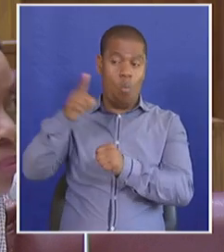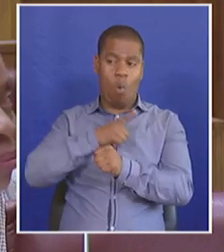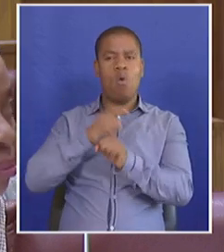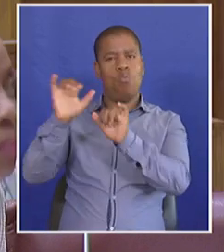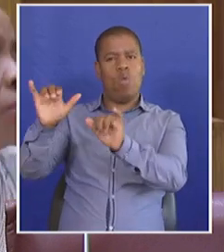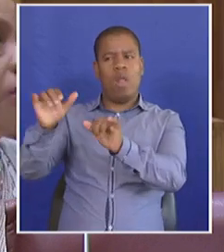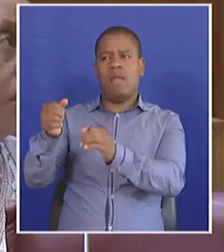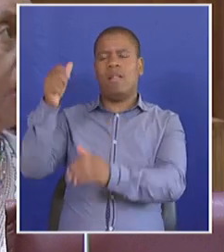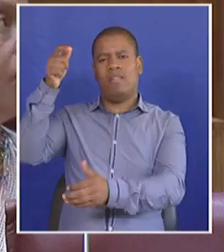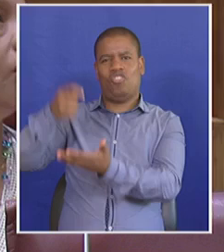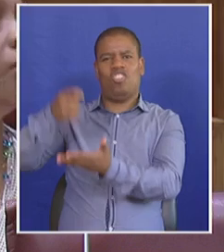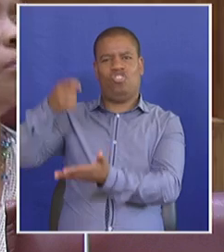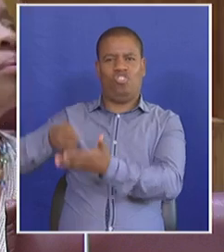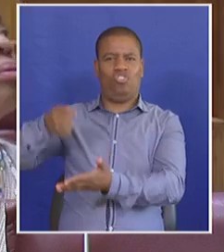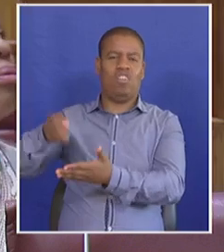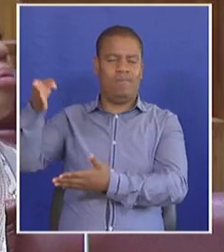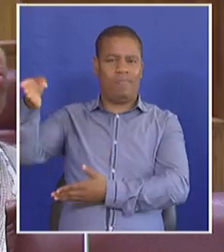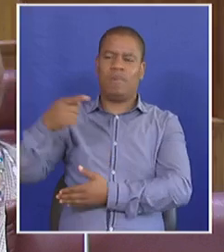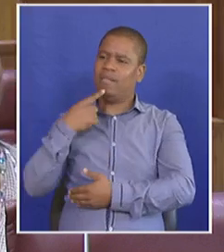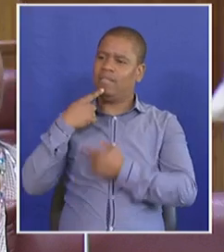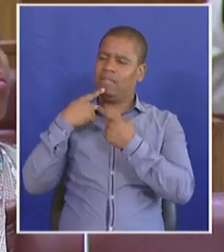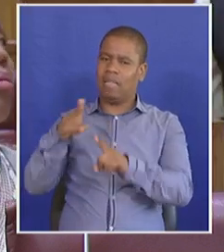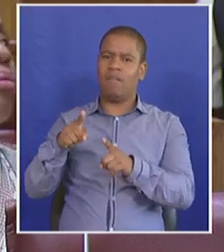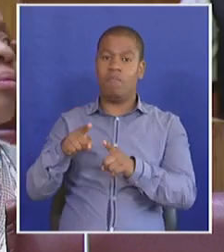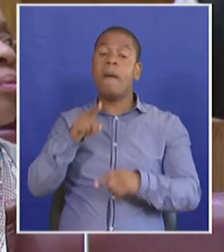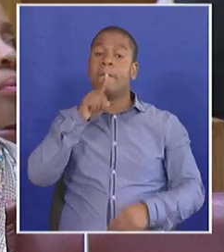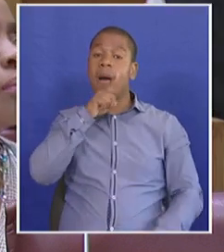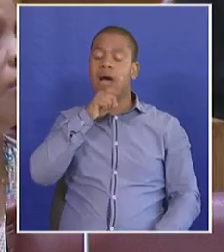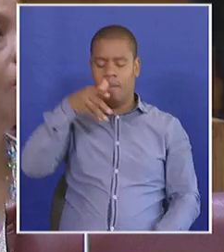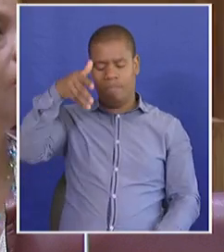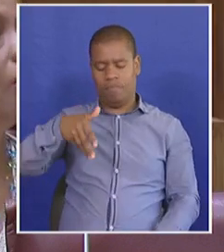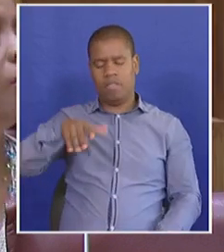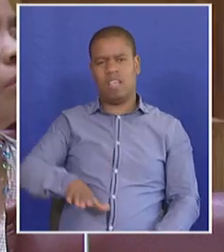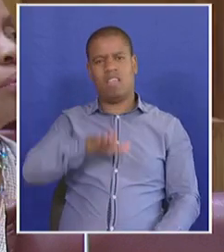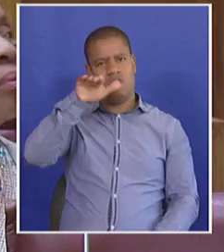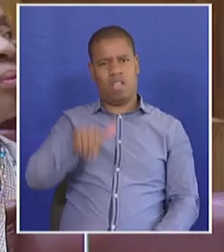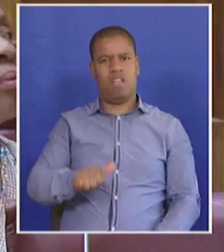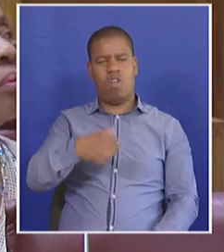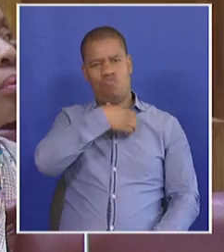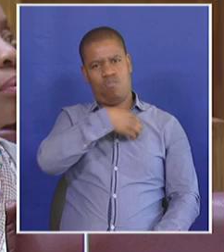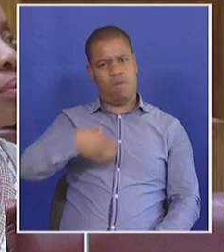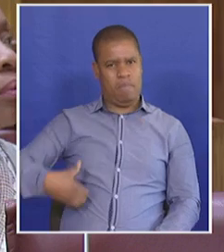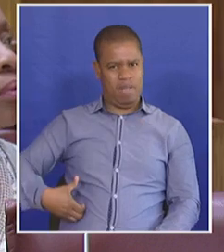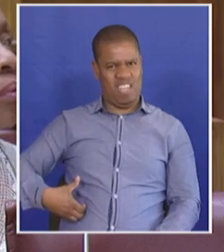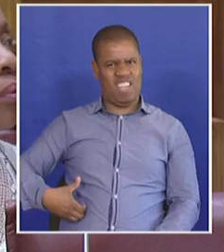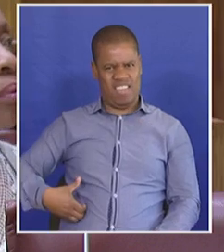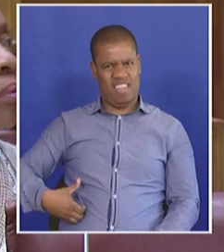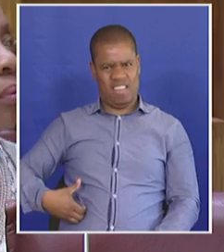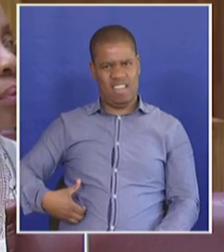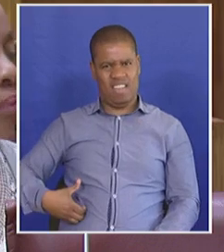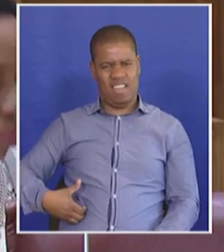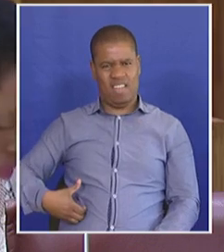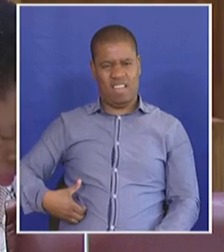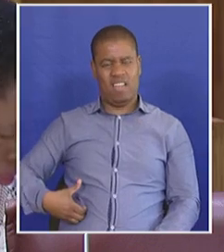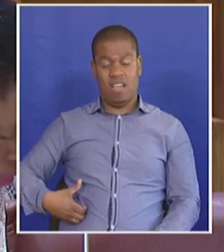awaited. However, it should be noted that the President of the Republic has made a commitment to pay a reasonable